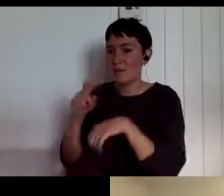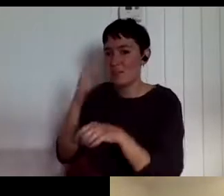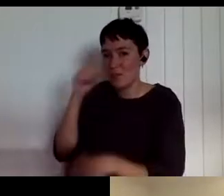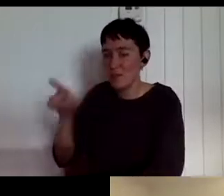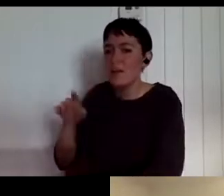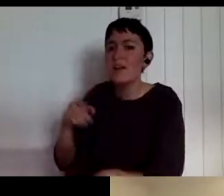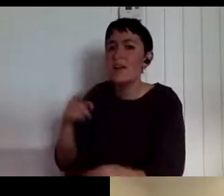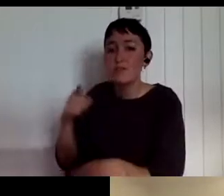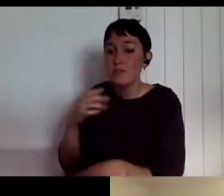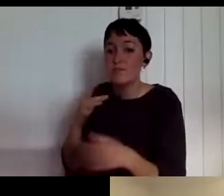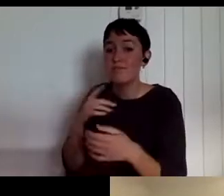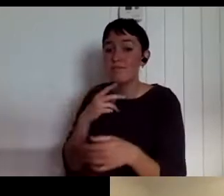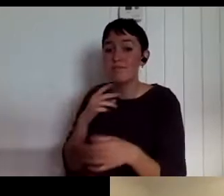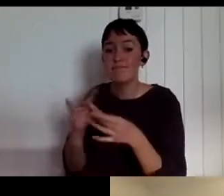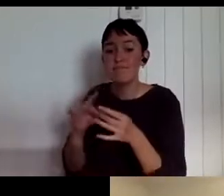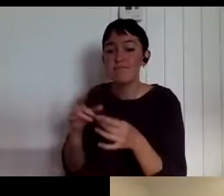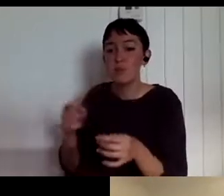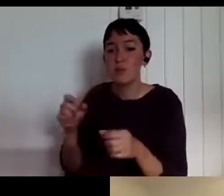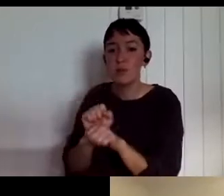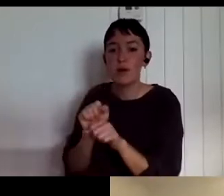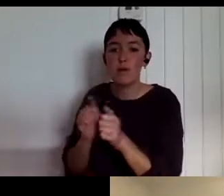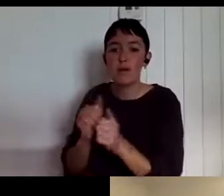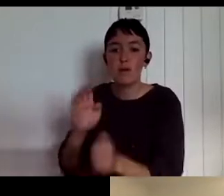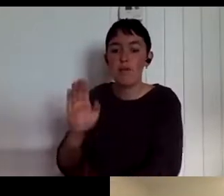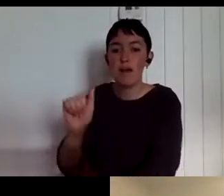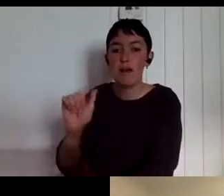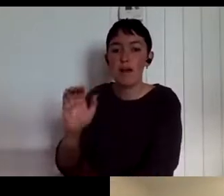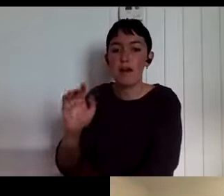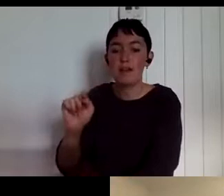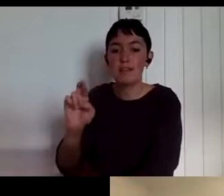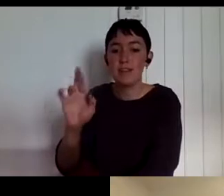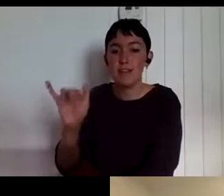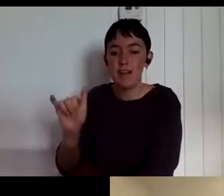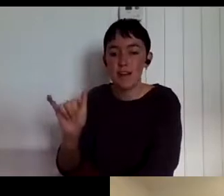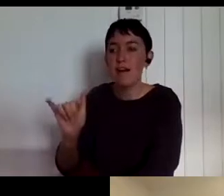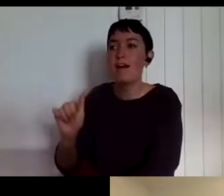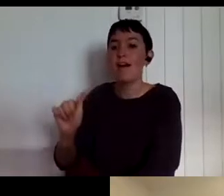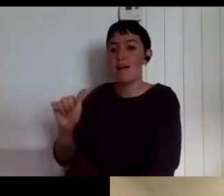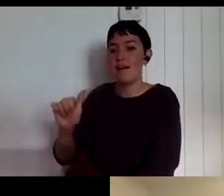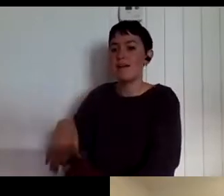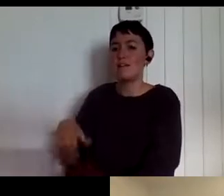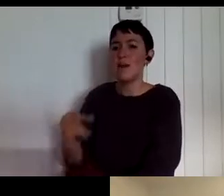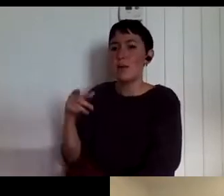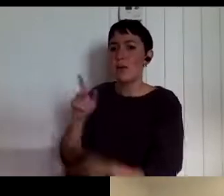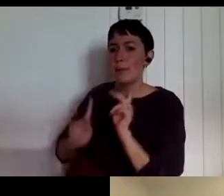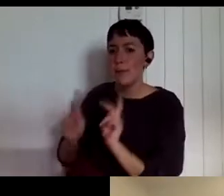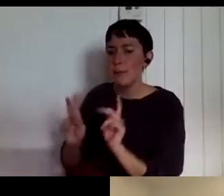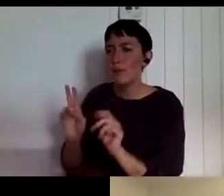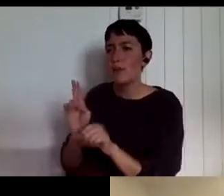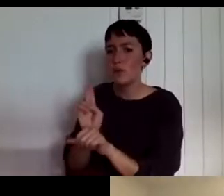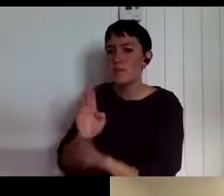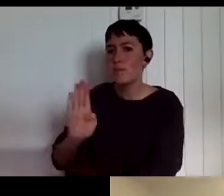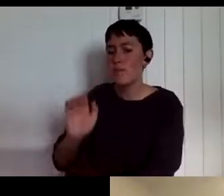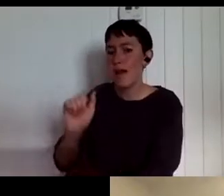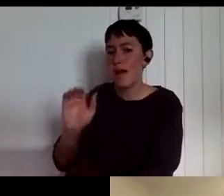heard that there are some bacteria that people are making batteries out of. What and how? Right.